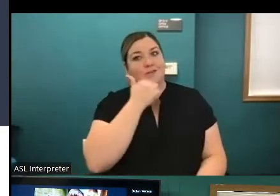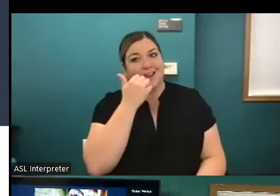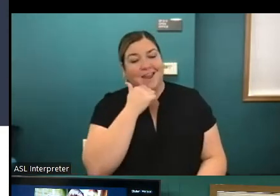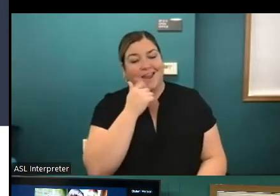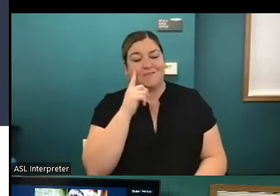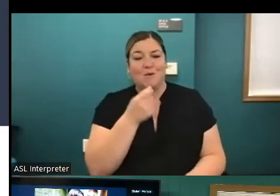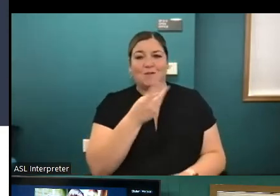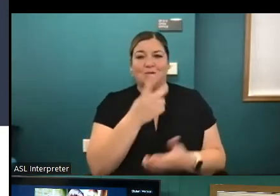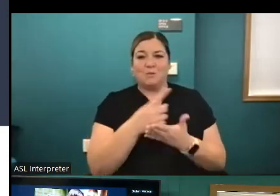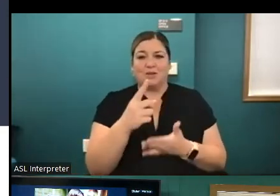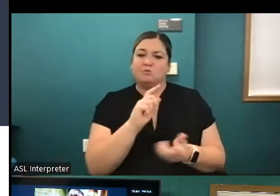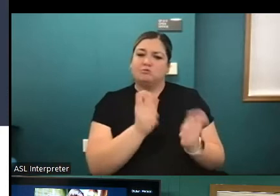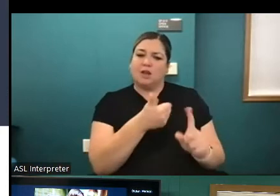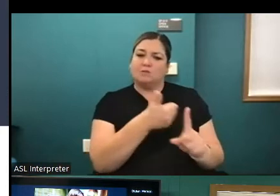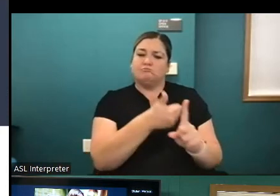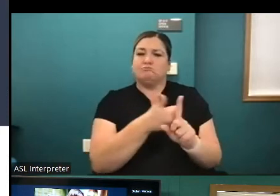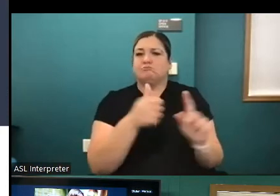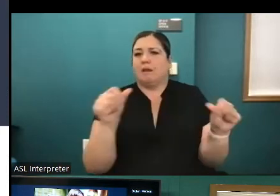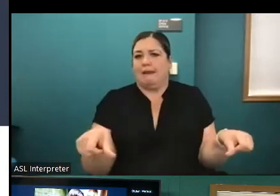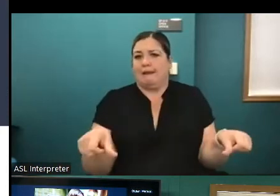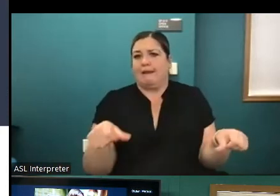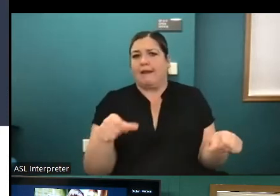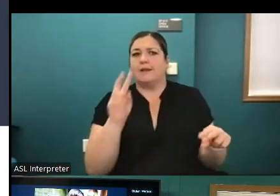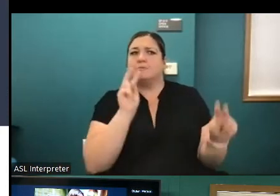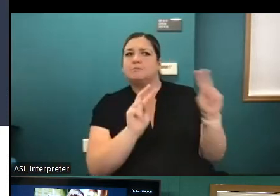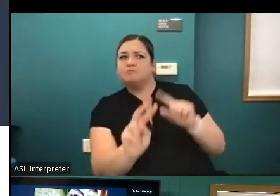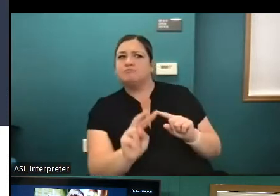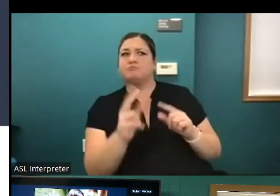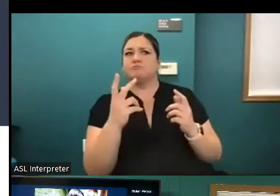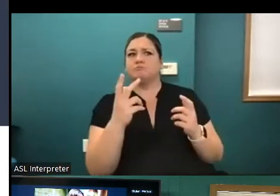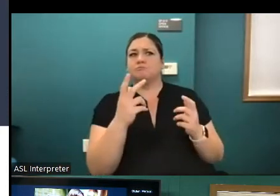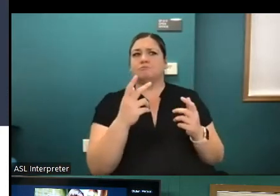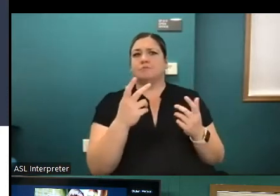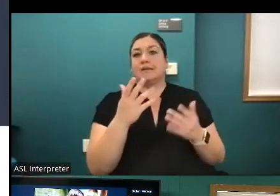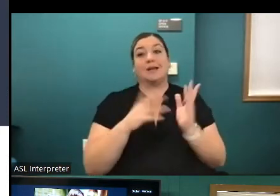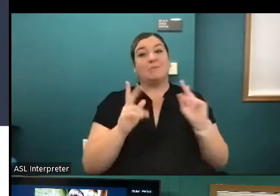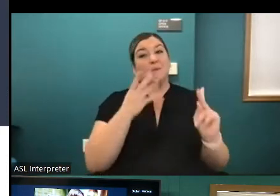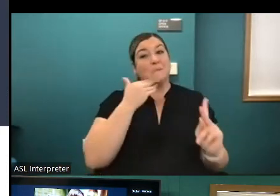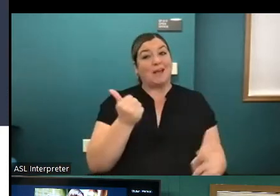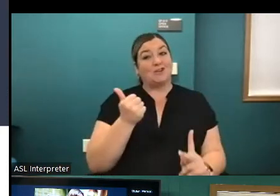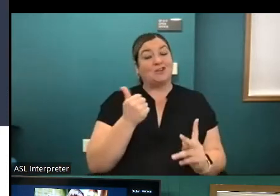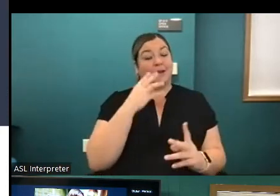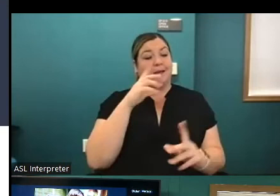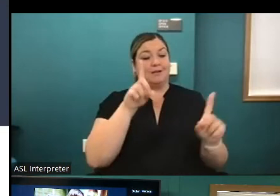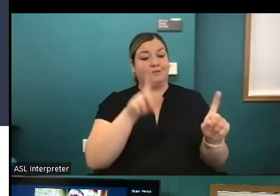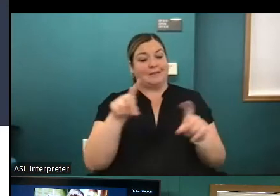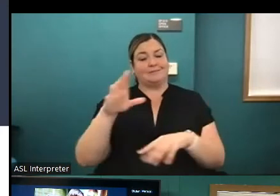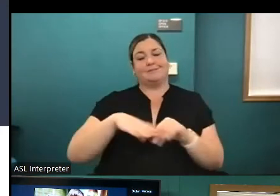right? You can kind of change stuff on your own in a predicted way. So some people are better at going through those than others, but that's